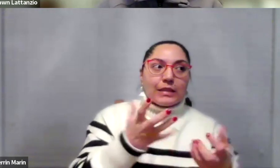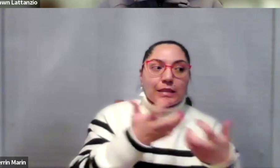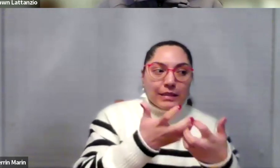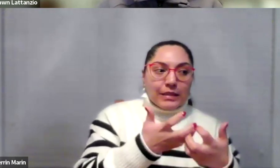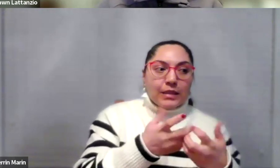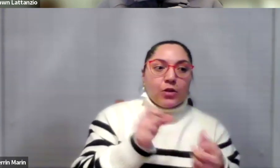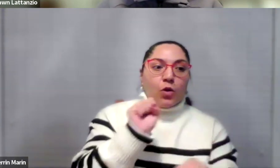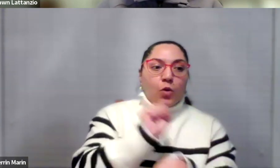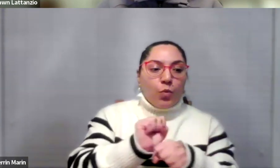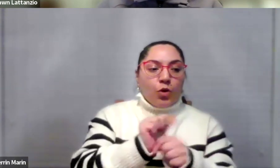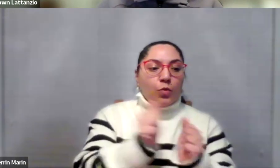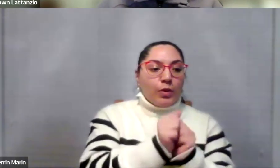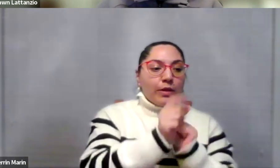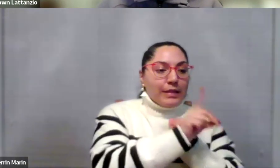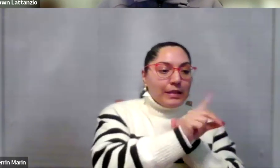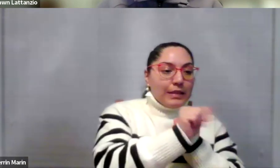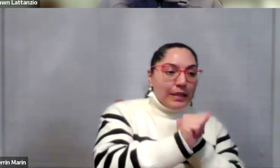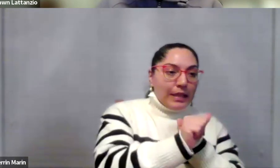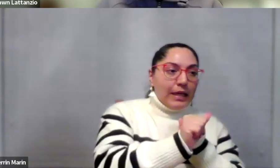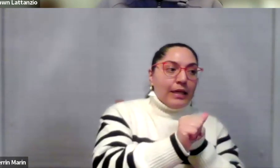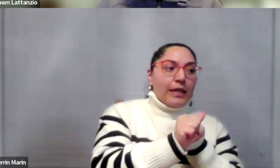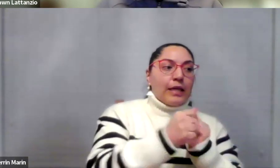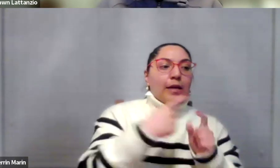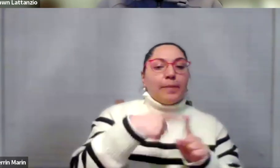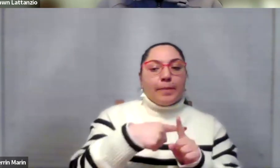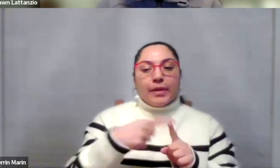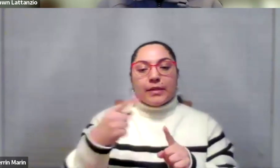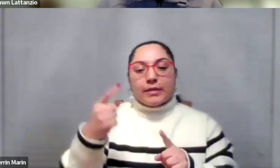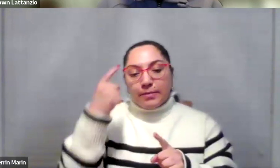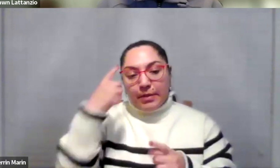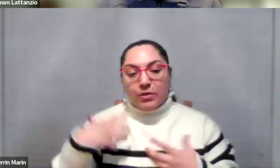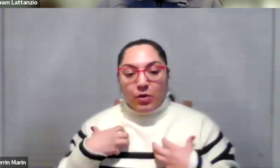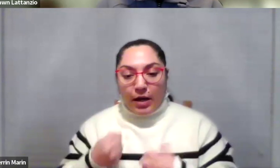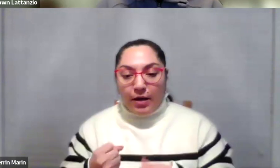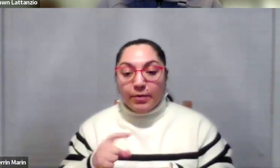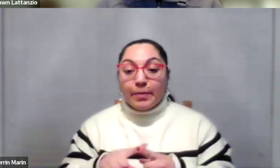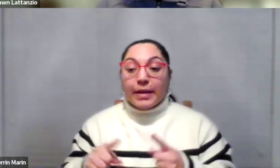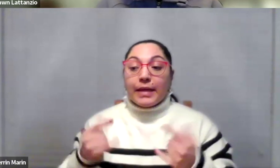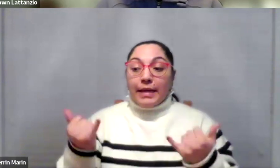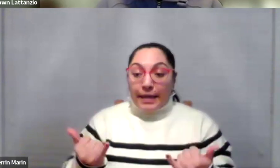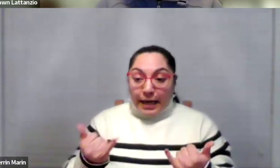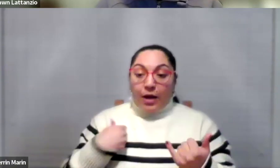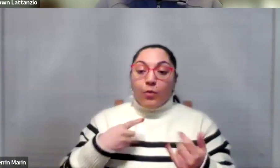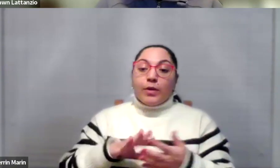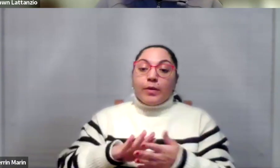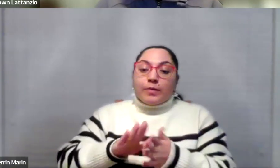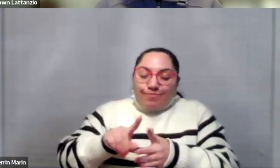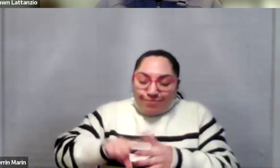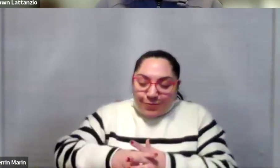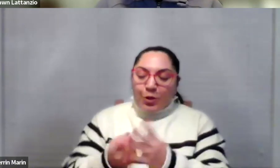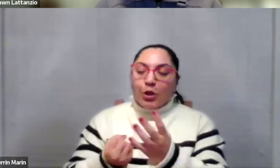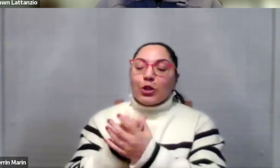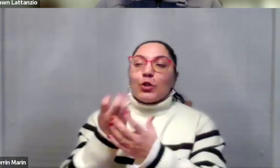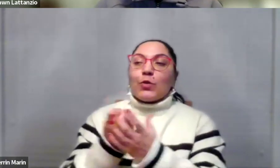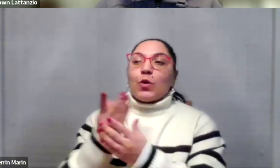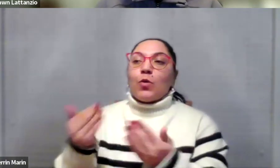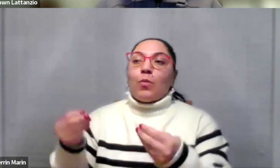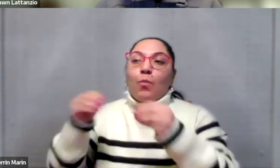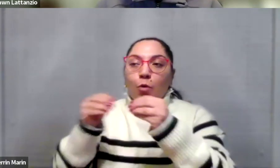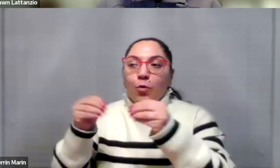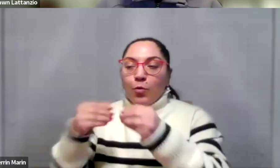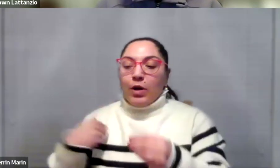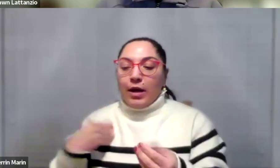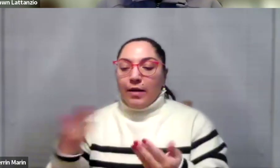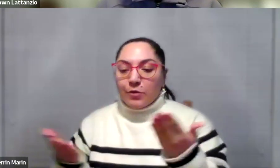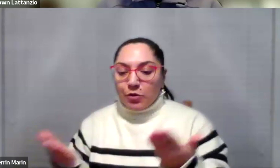on the developmental disability or the autism piece. Yet there are more services growing. We do some work. There are sometimes